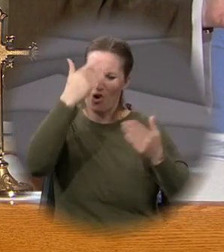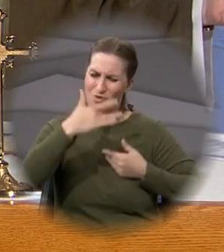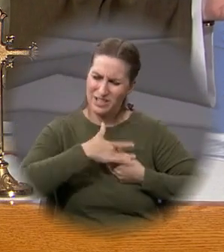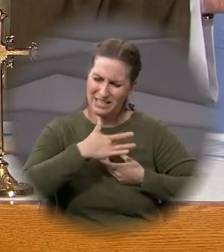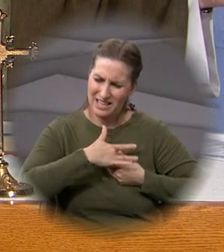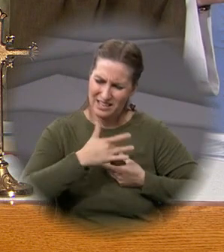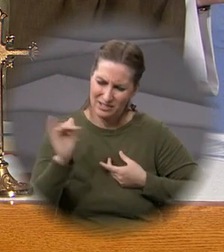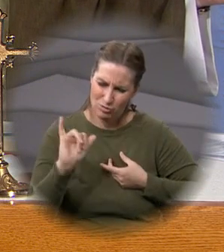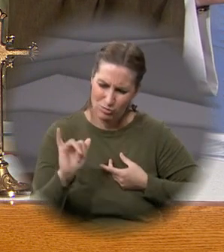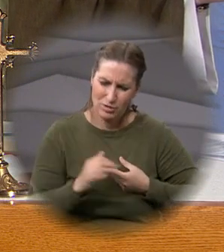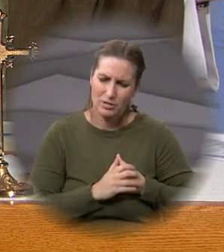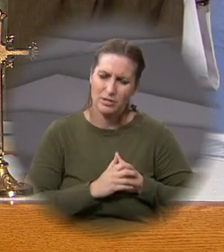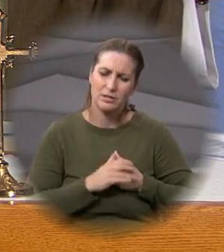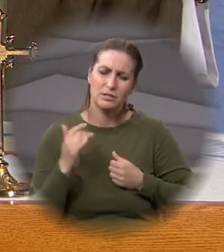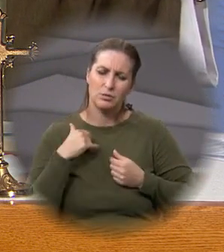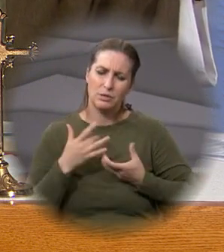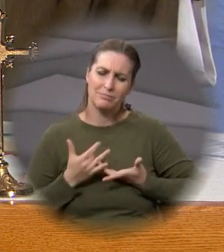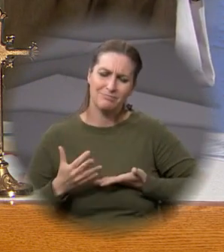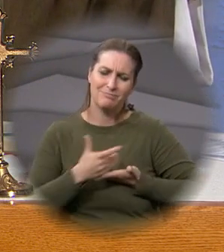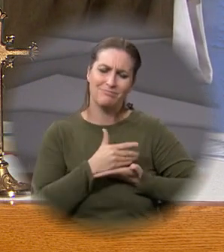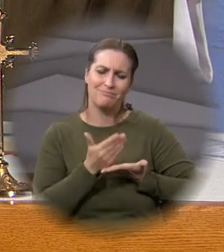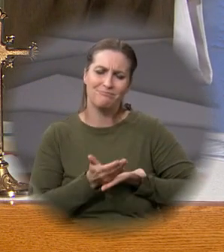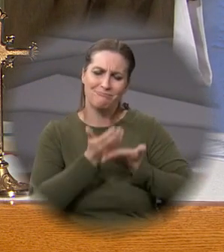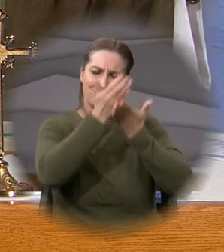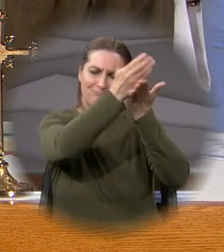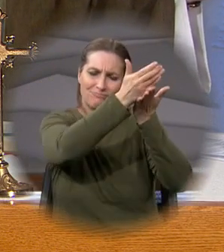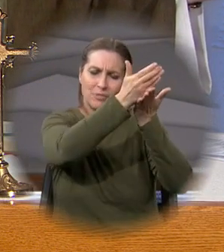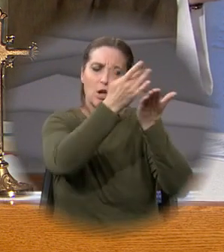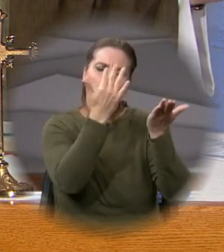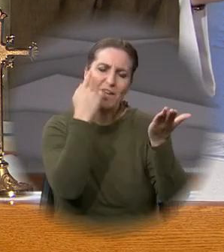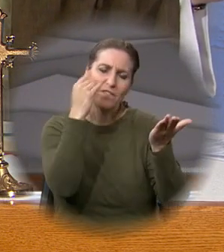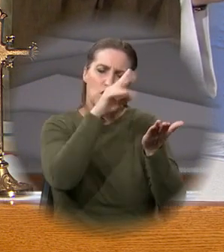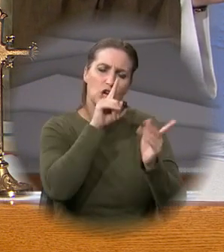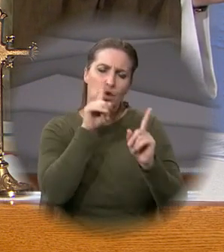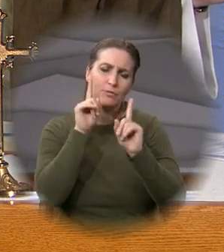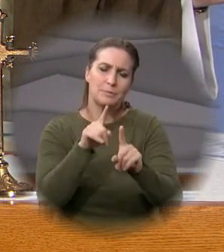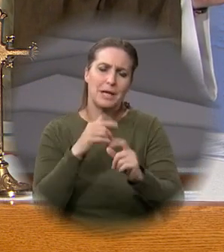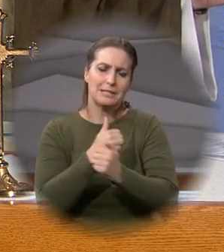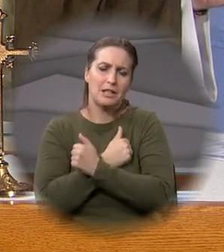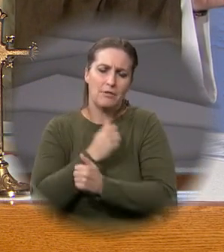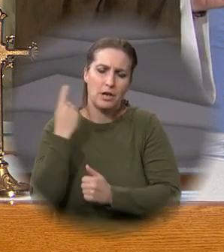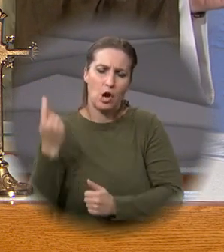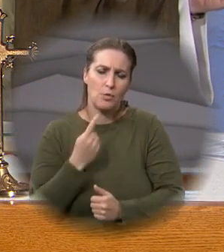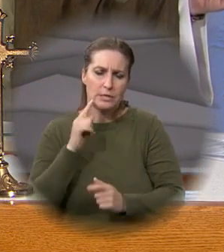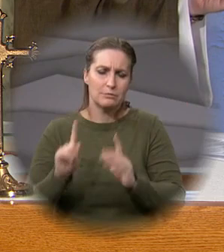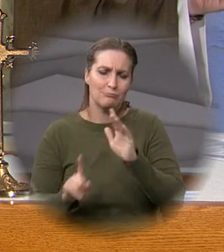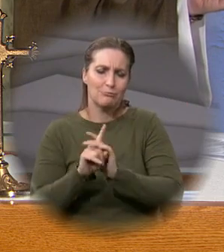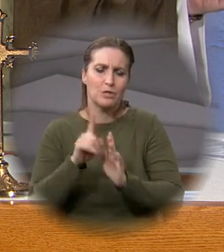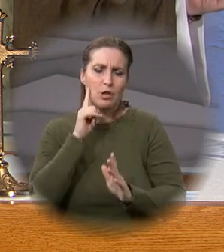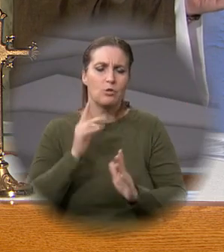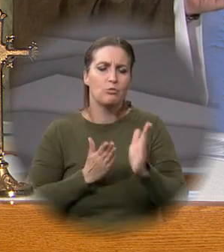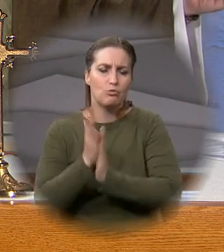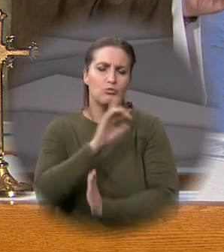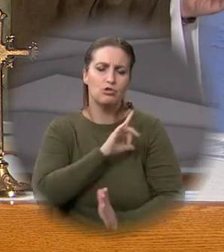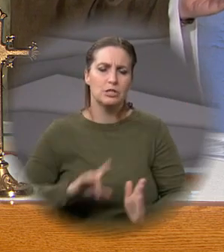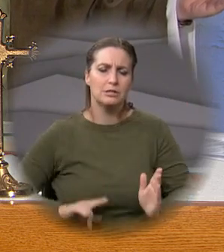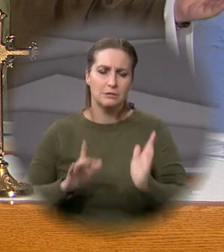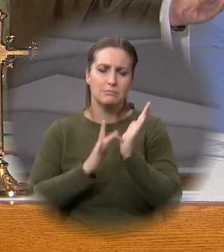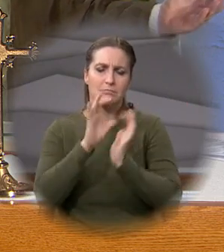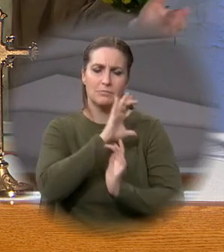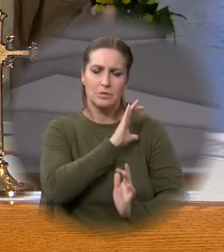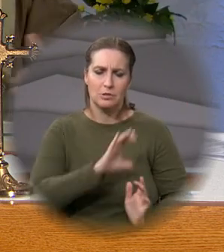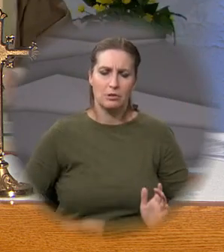hearts. We gather them, offer them to you, and await your loving response that comes always through Jesus Christ, your